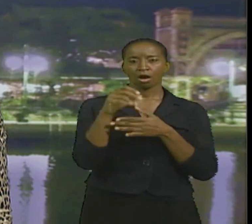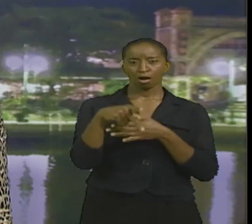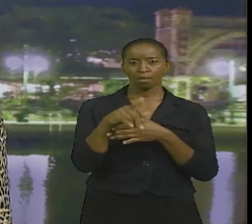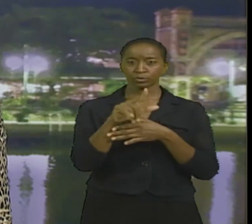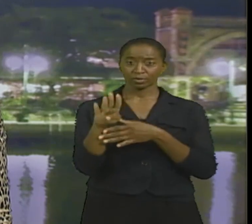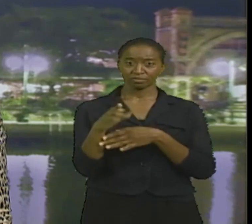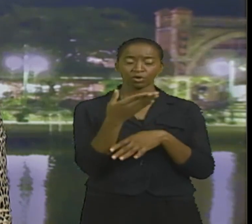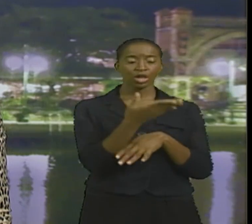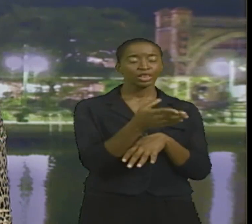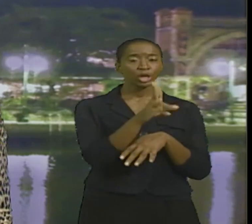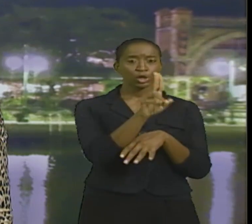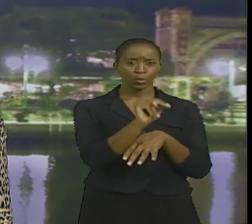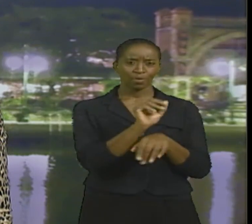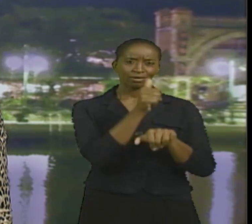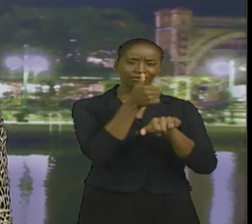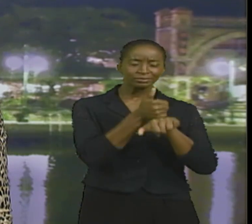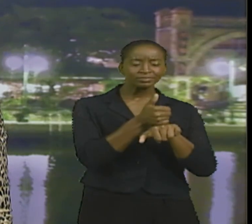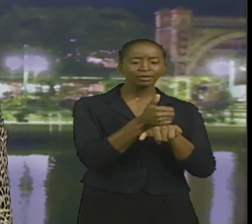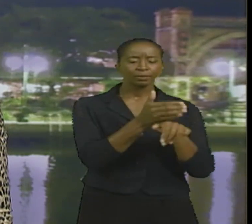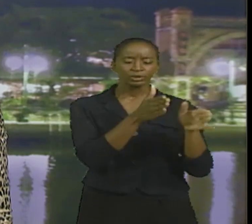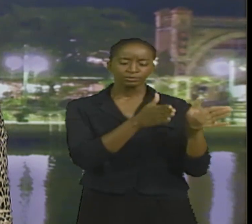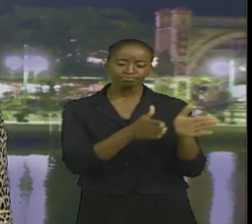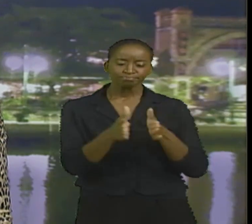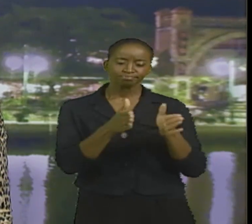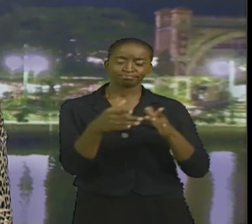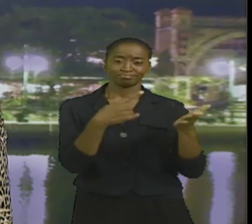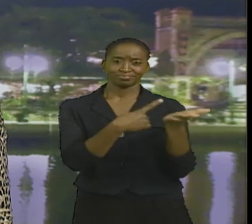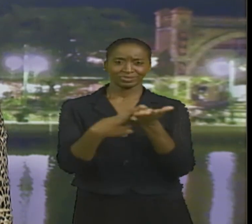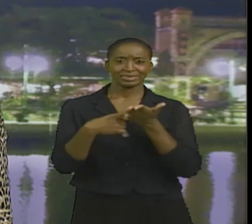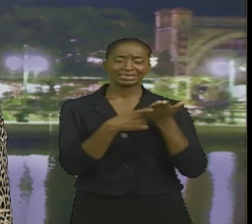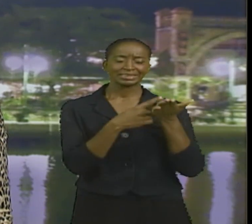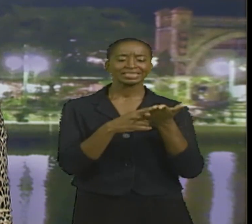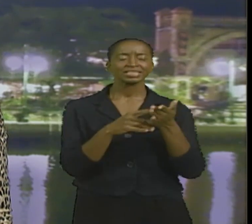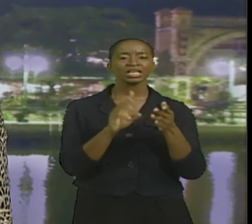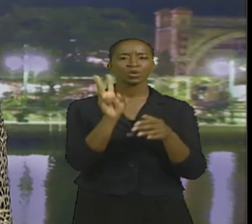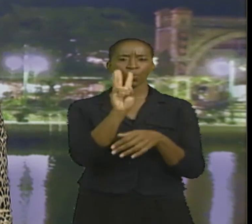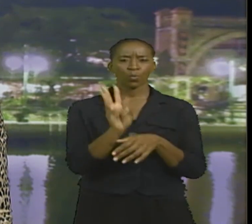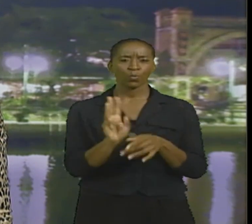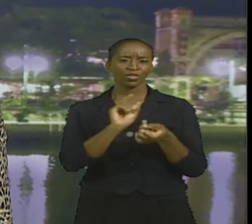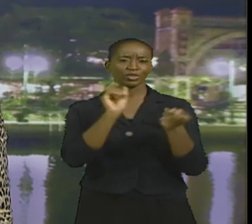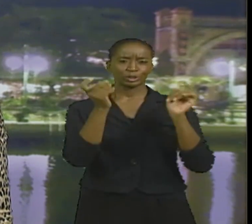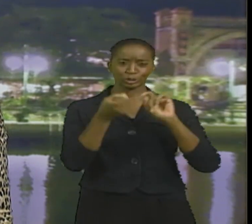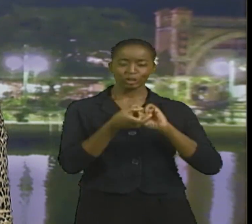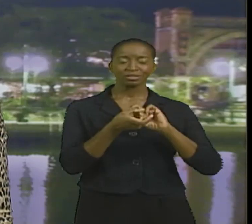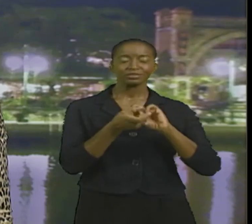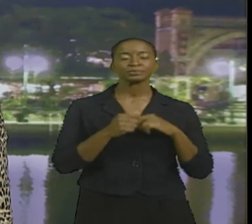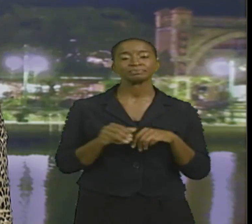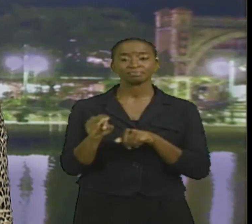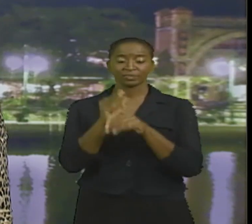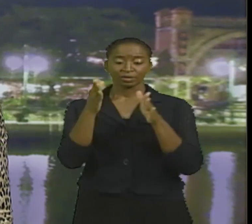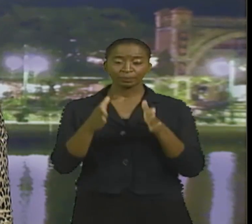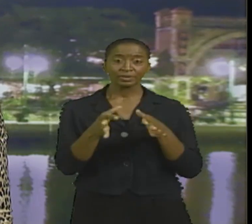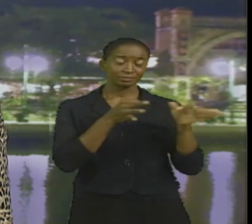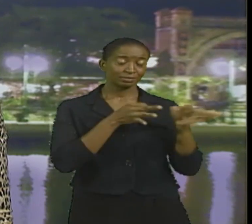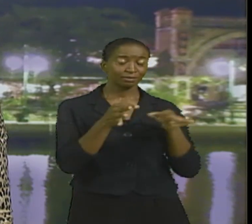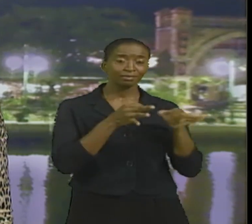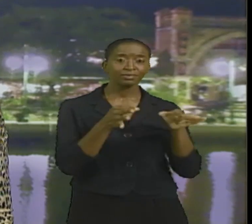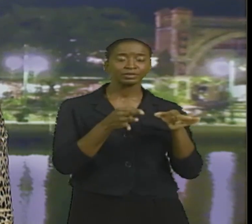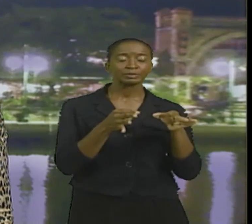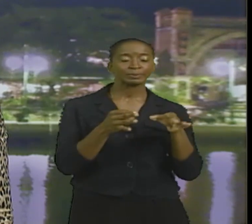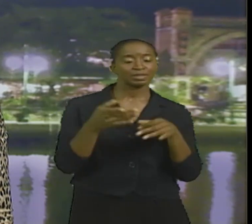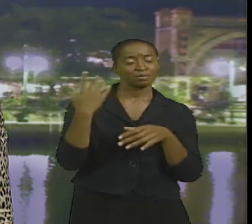Convention on Climate Change in Poland. Minister of Foreign Affairs and Foreign Trade, Senator Dr. Jerome Walcott, has highlighted how Tropical Storm Kirk affected the